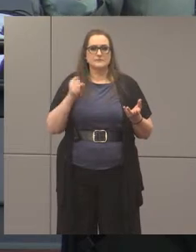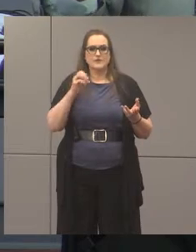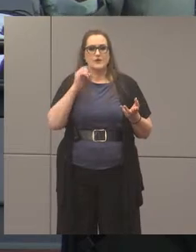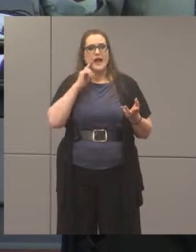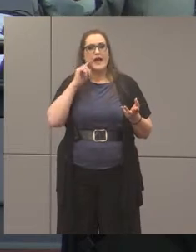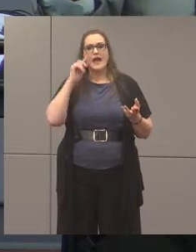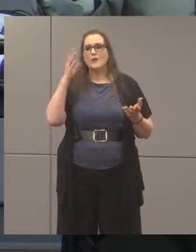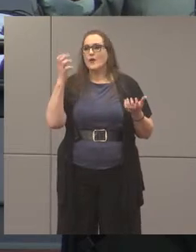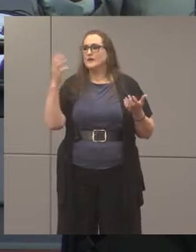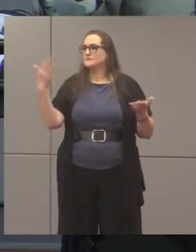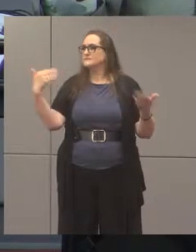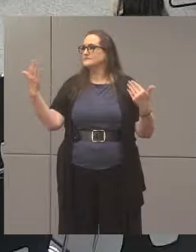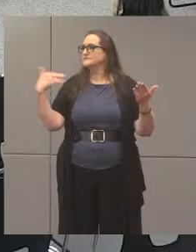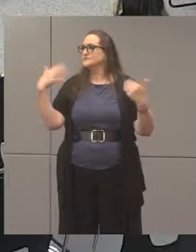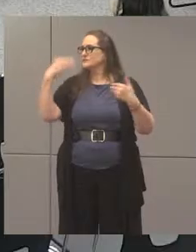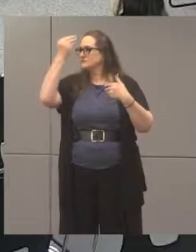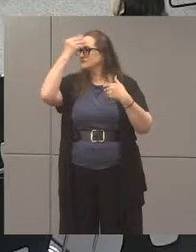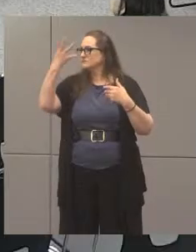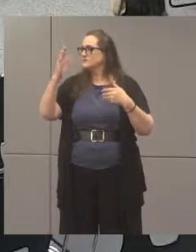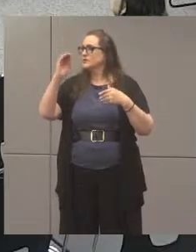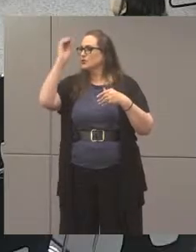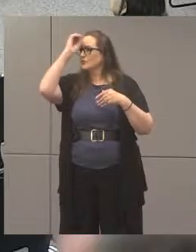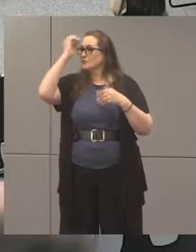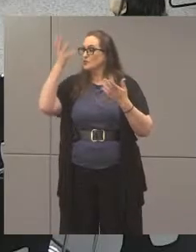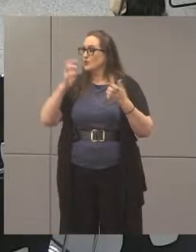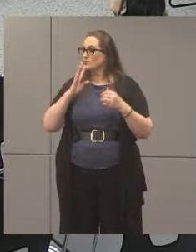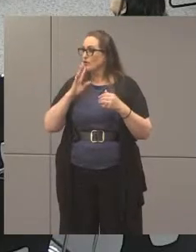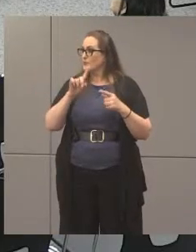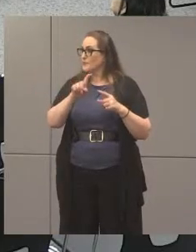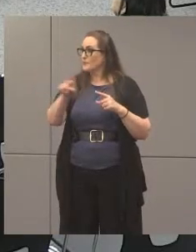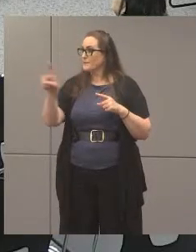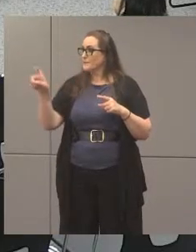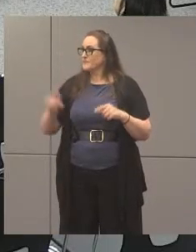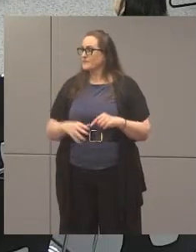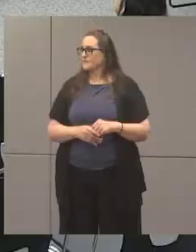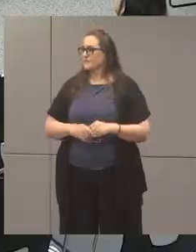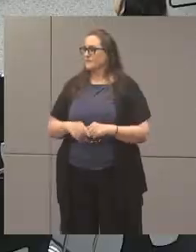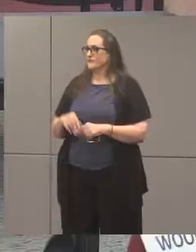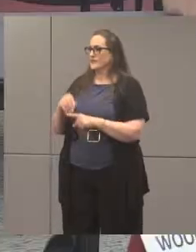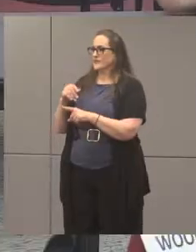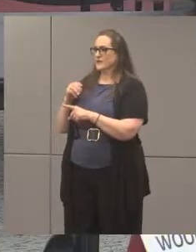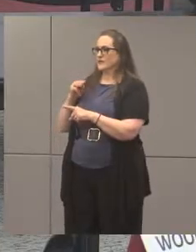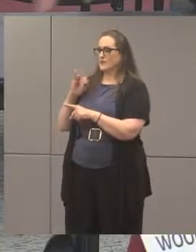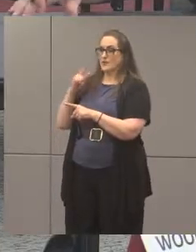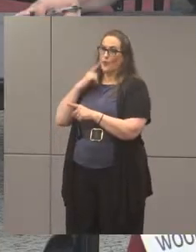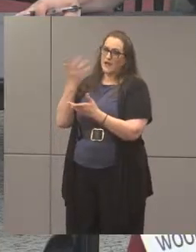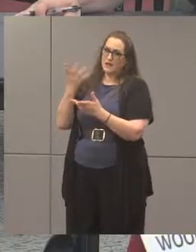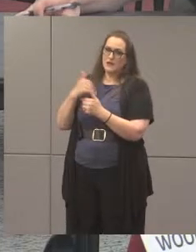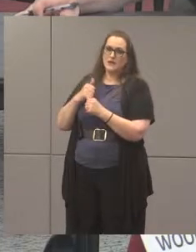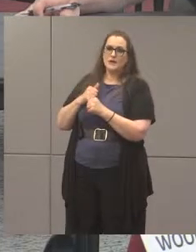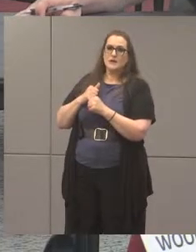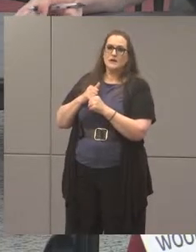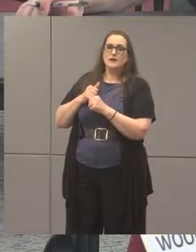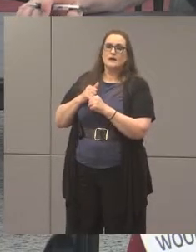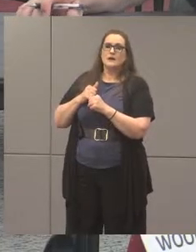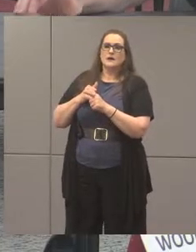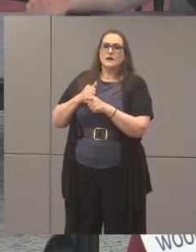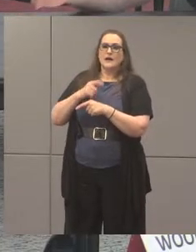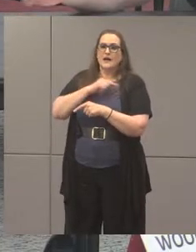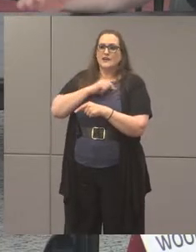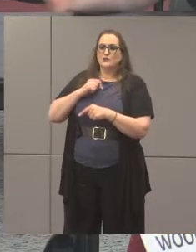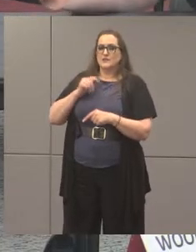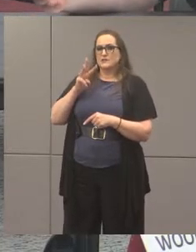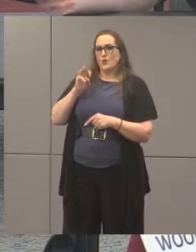looking for input now. Would anyone like to speak on this? Well, as Trustee